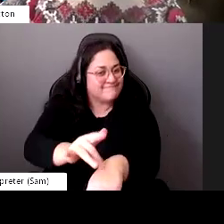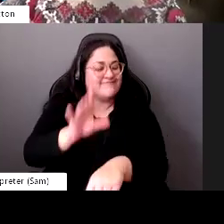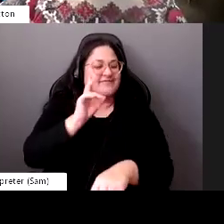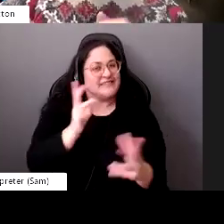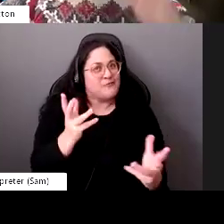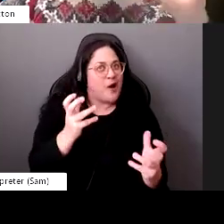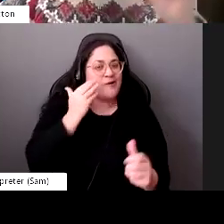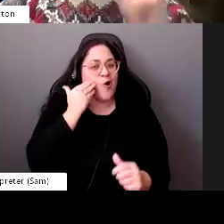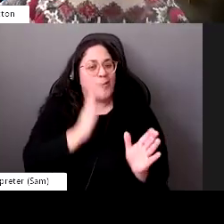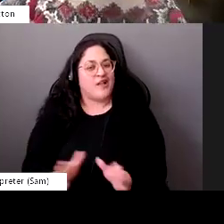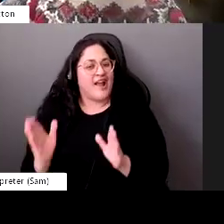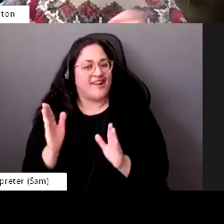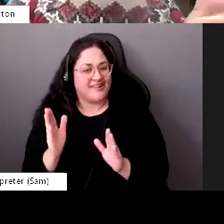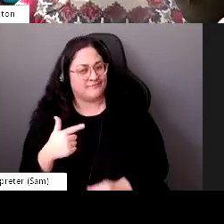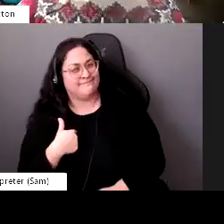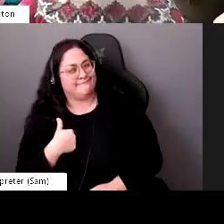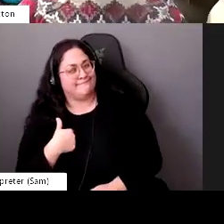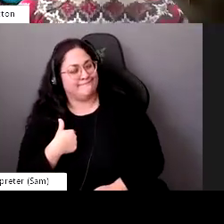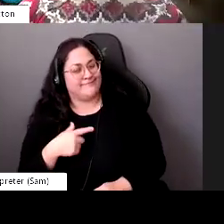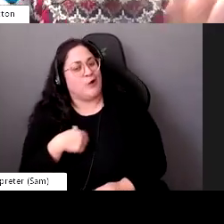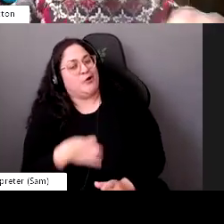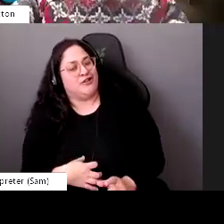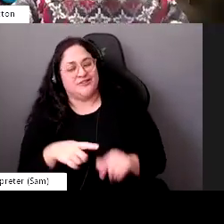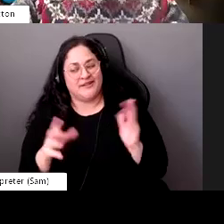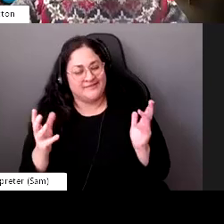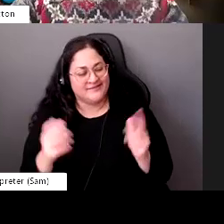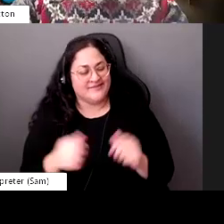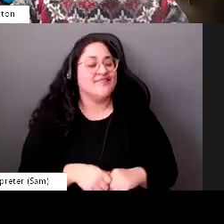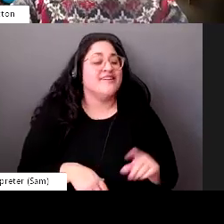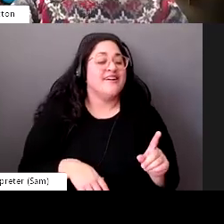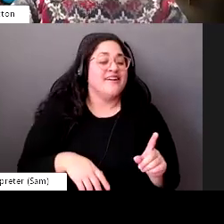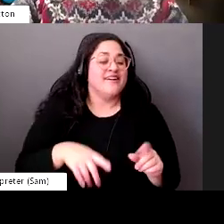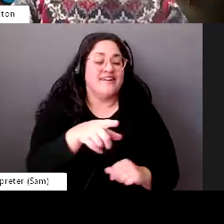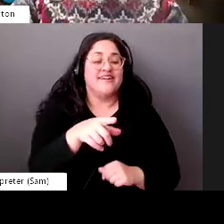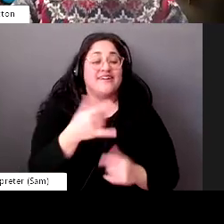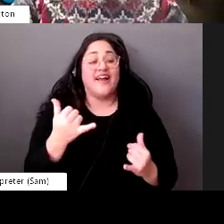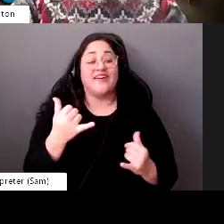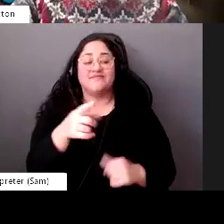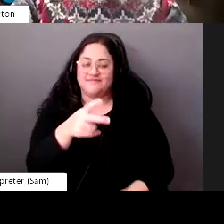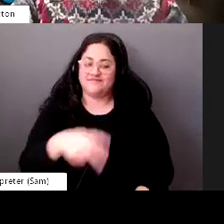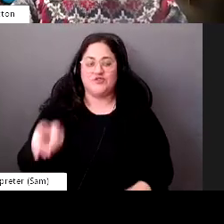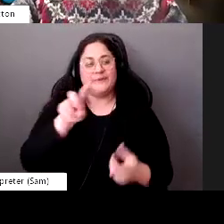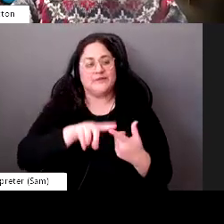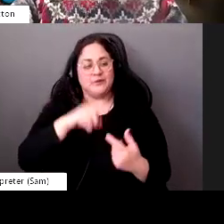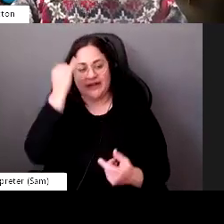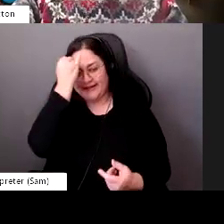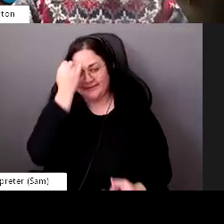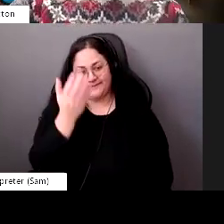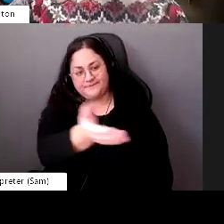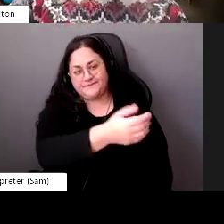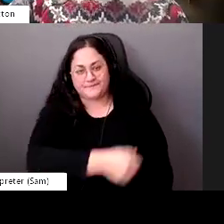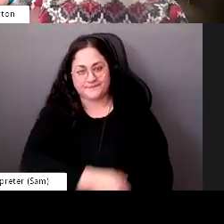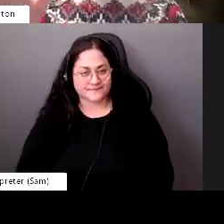it right now. It's got the Christmas lights out there. It's fantastic. And I'm like, you know what? I'm just going to try trip to